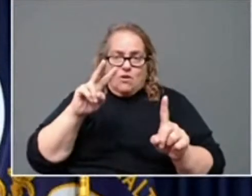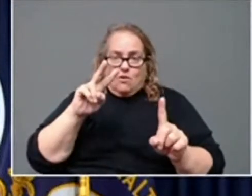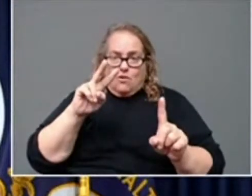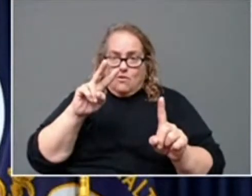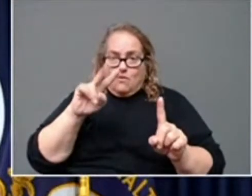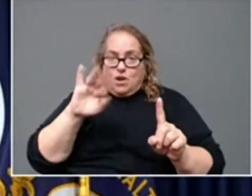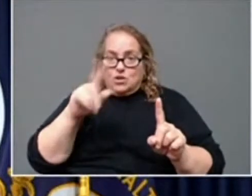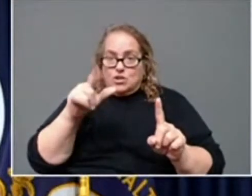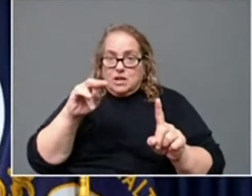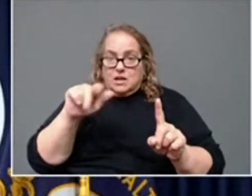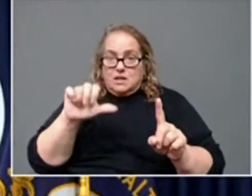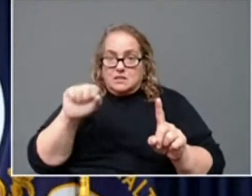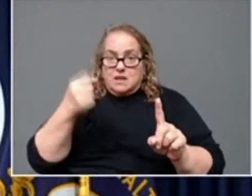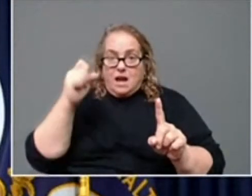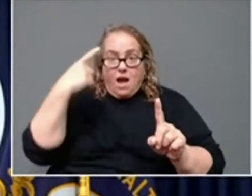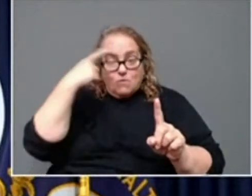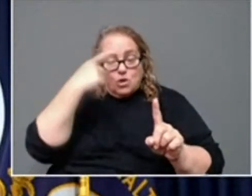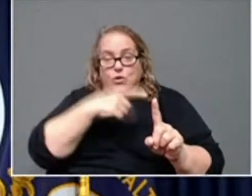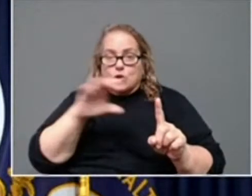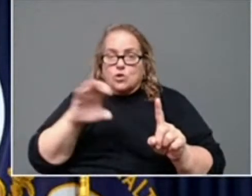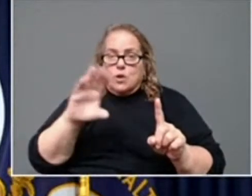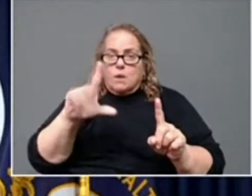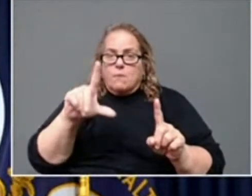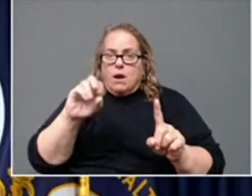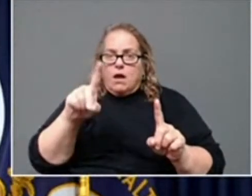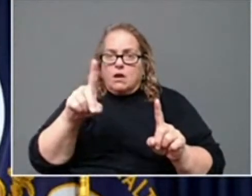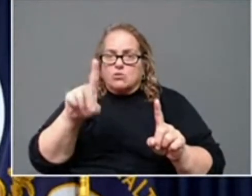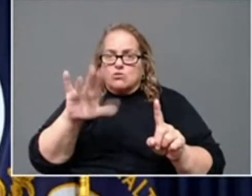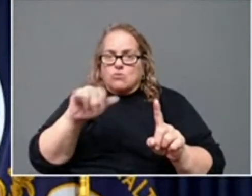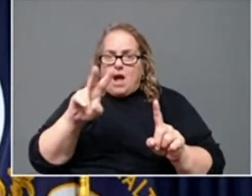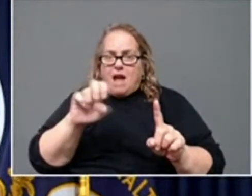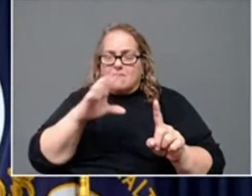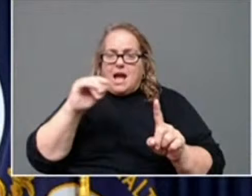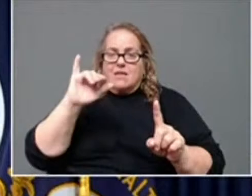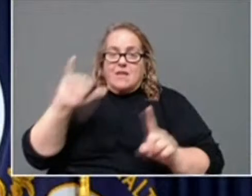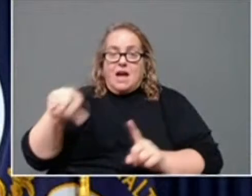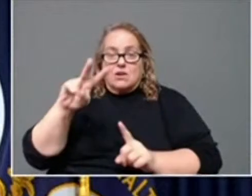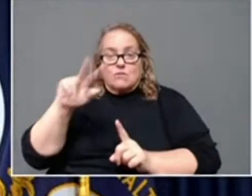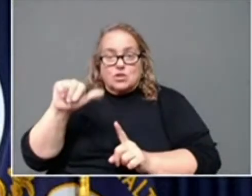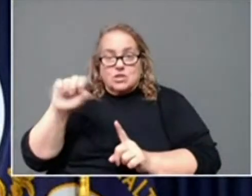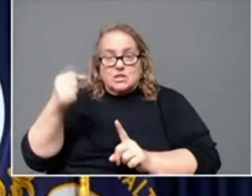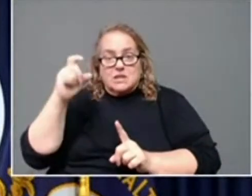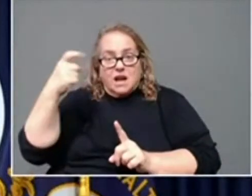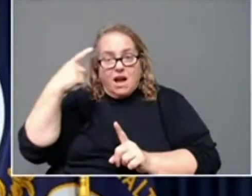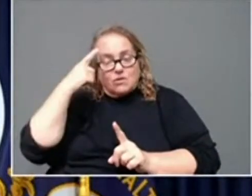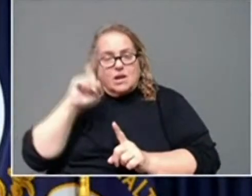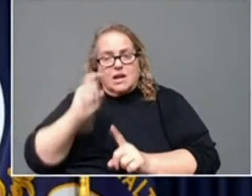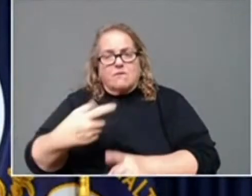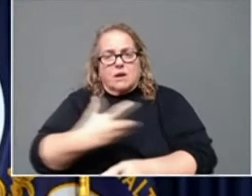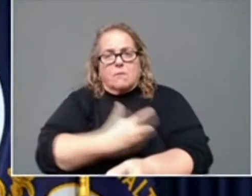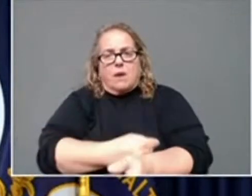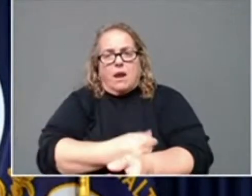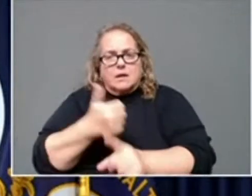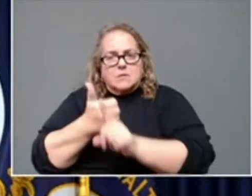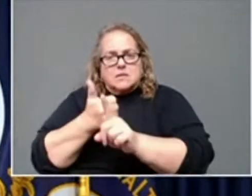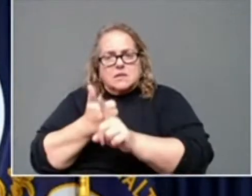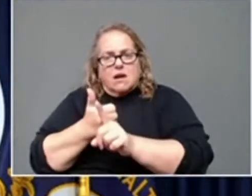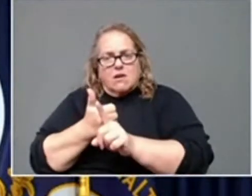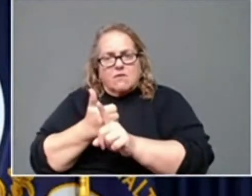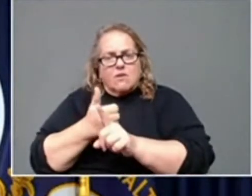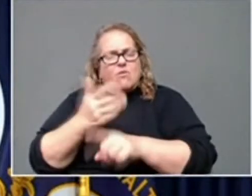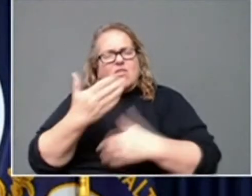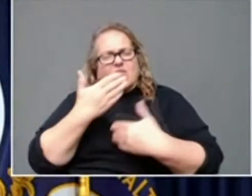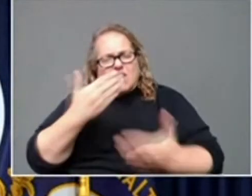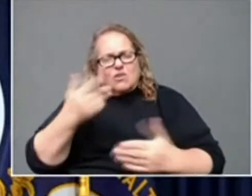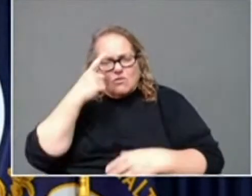blood drive for us, and he's given blood personally. So thank you for that. We're getting support from everywhere